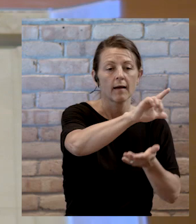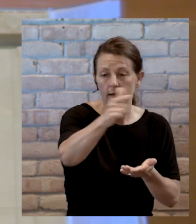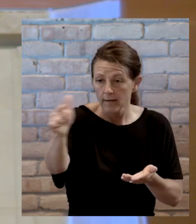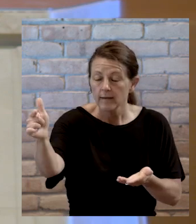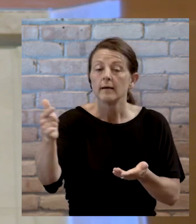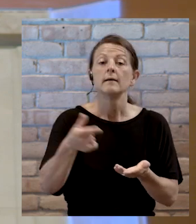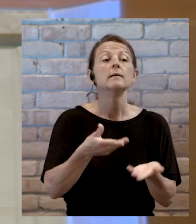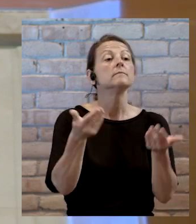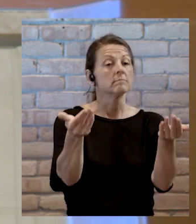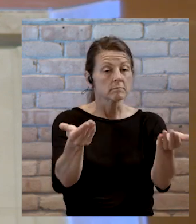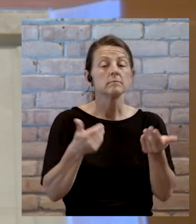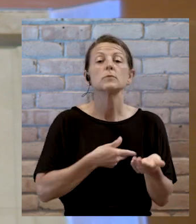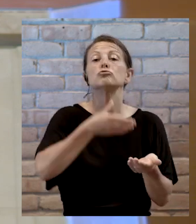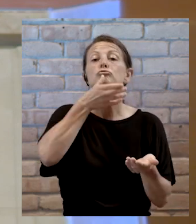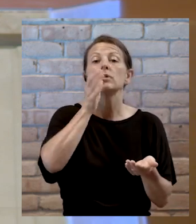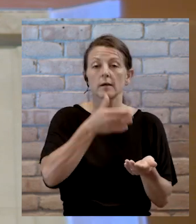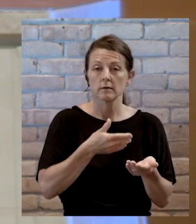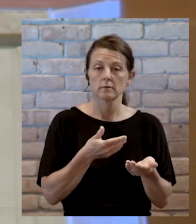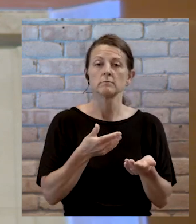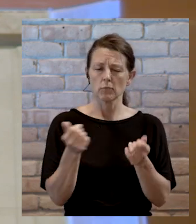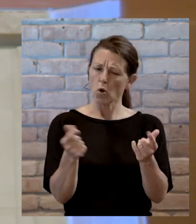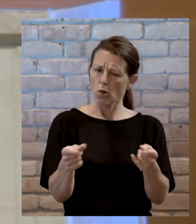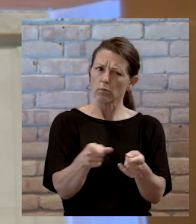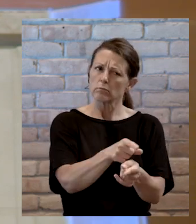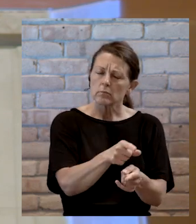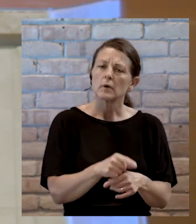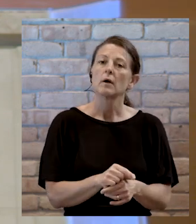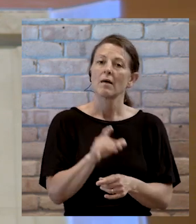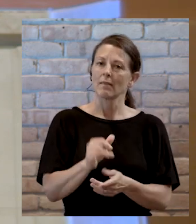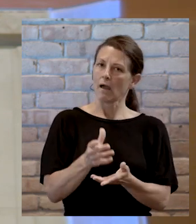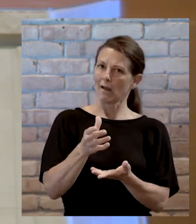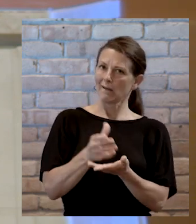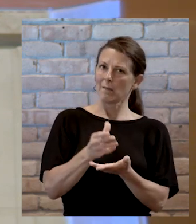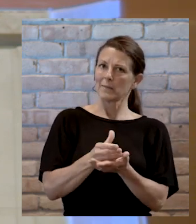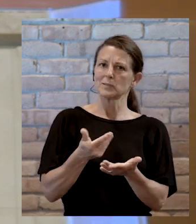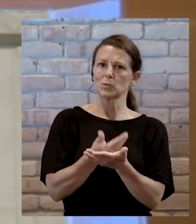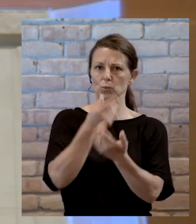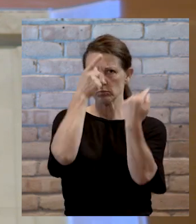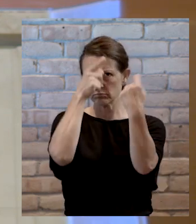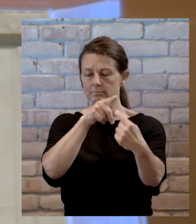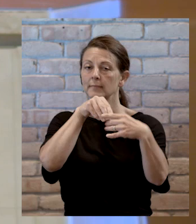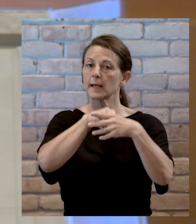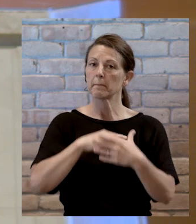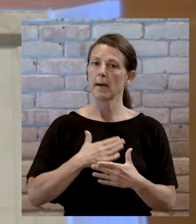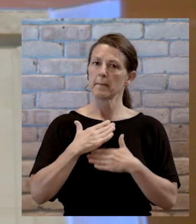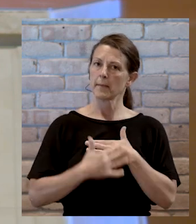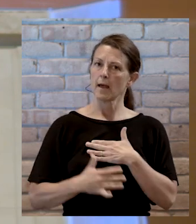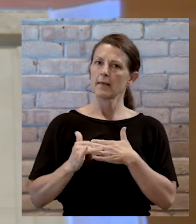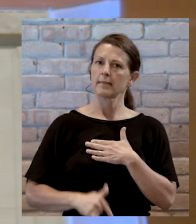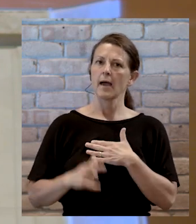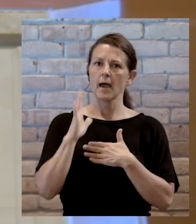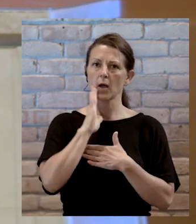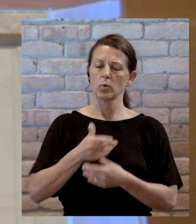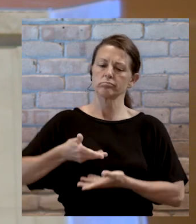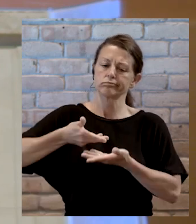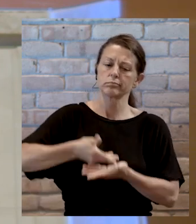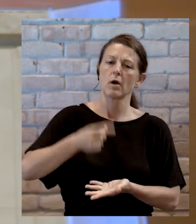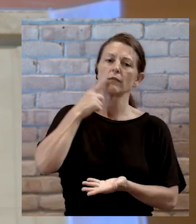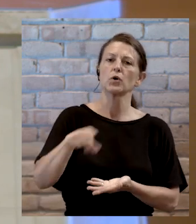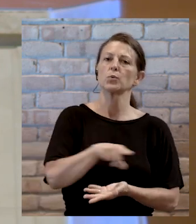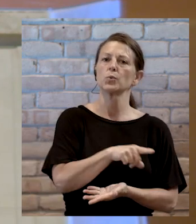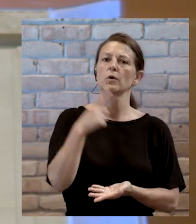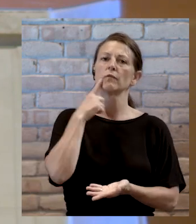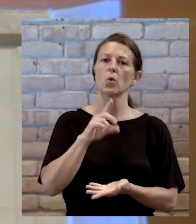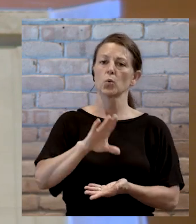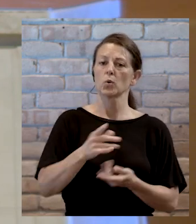them, saying, "Drink of it, all of you. This cup is the New Testament in my blood, which is shed for you for the forgiveness